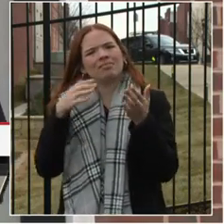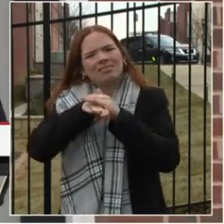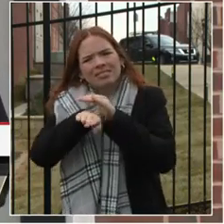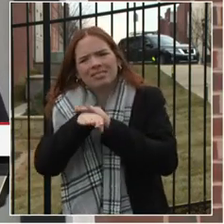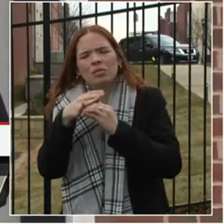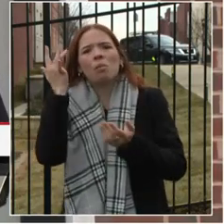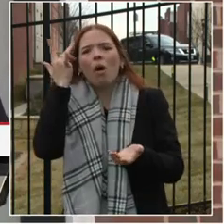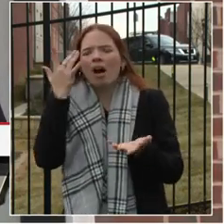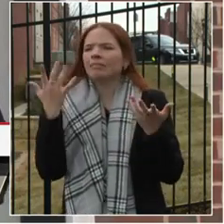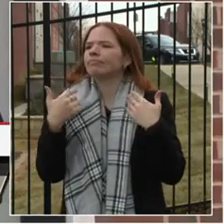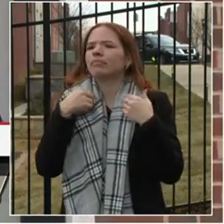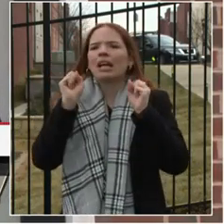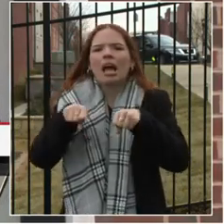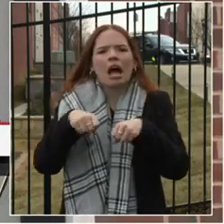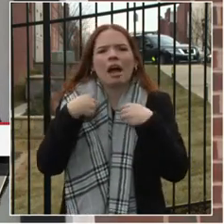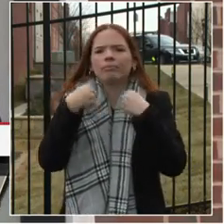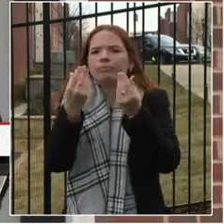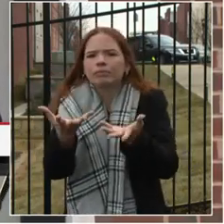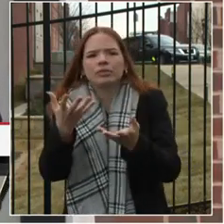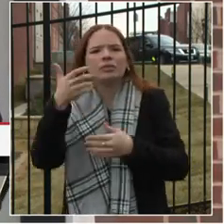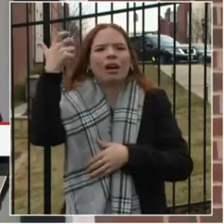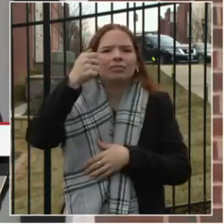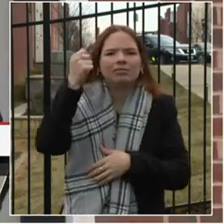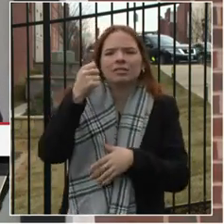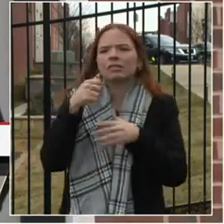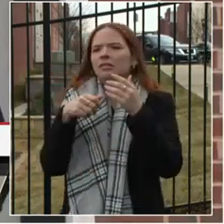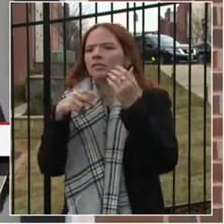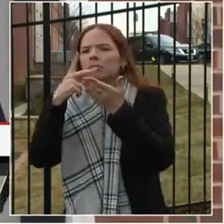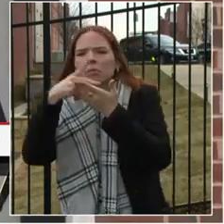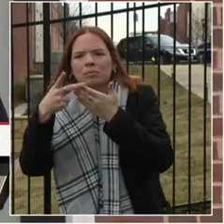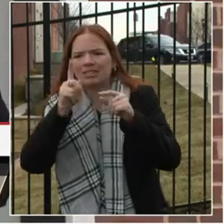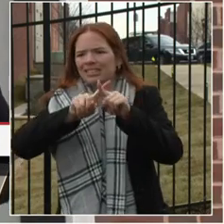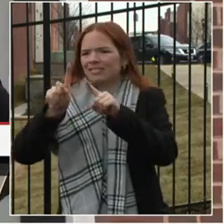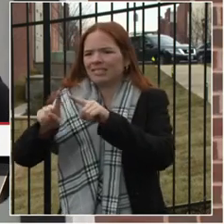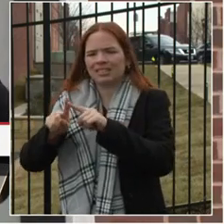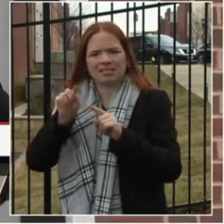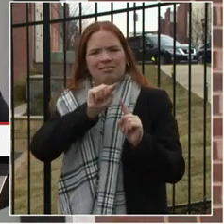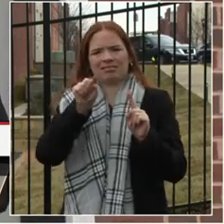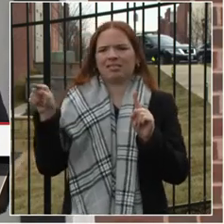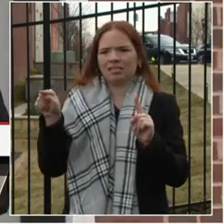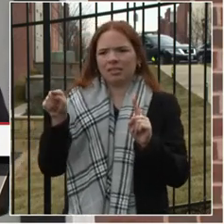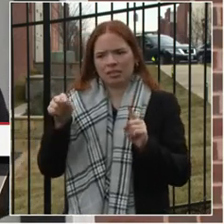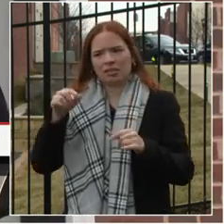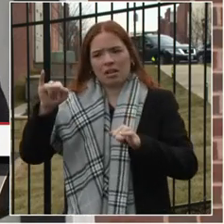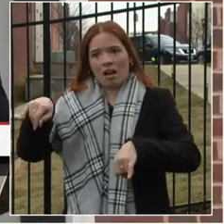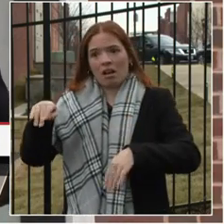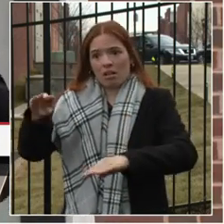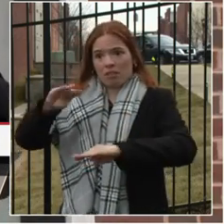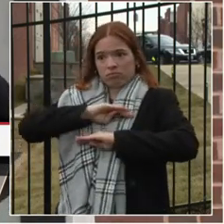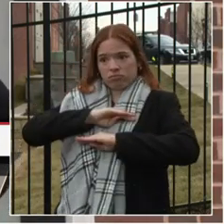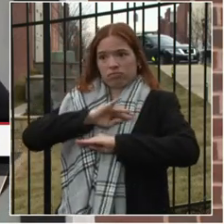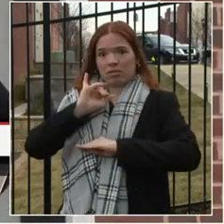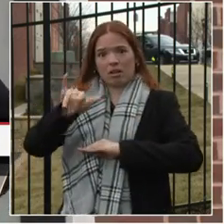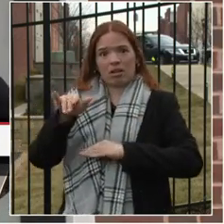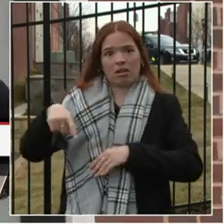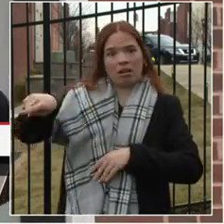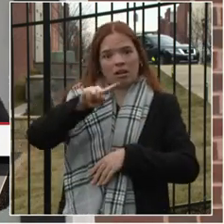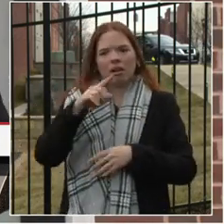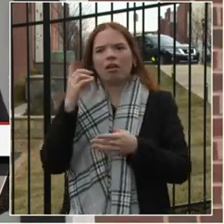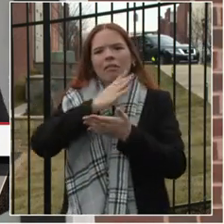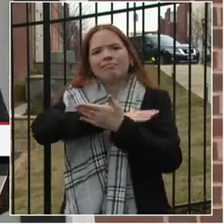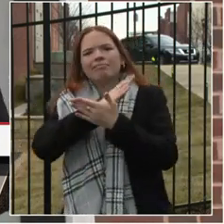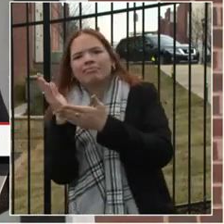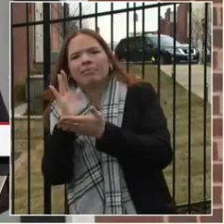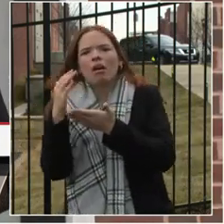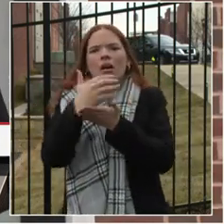along all points in the income spectrum. In my tenure and with the support of the council,